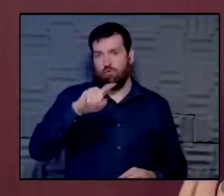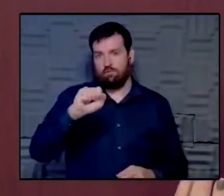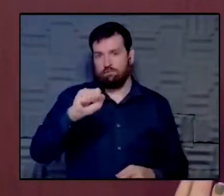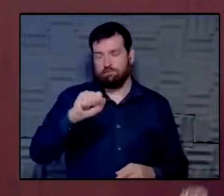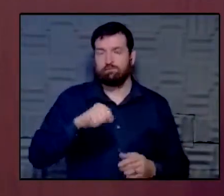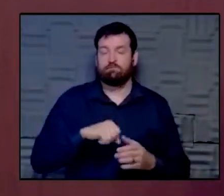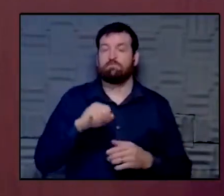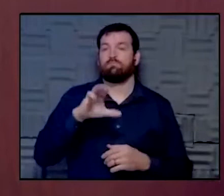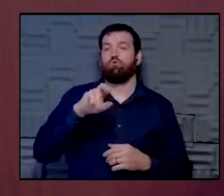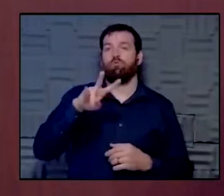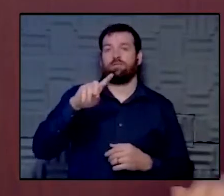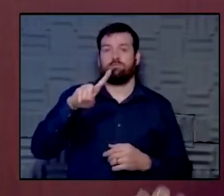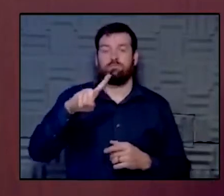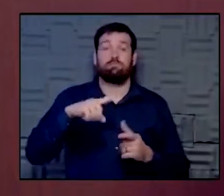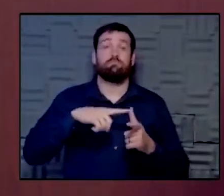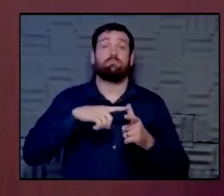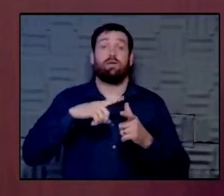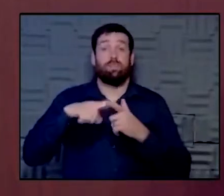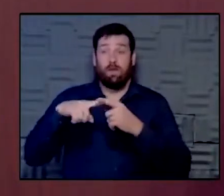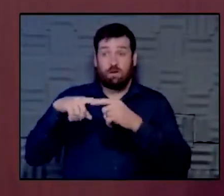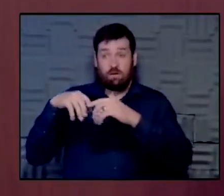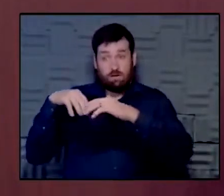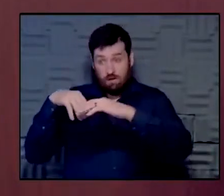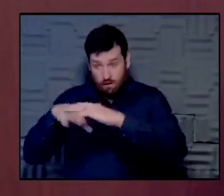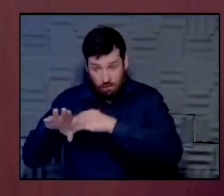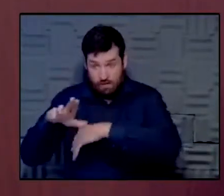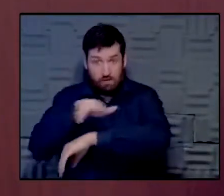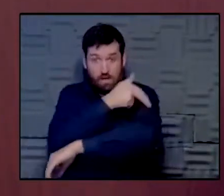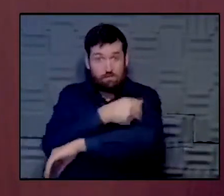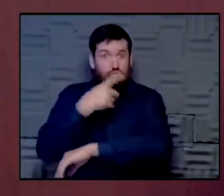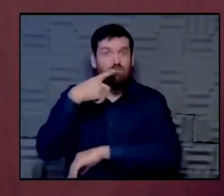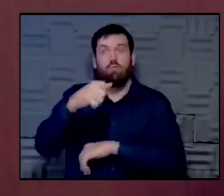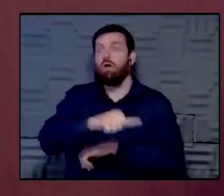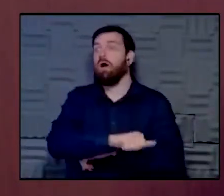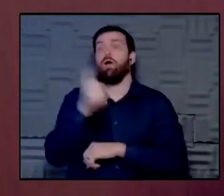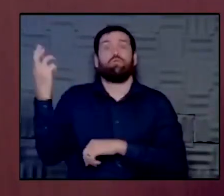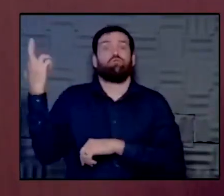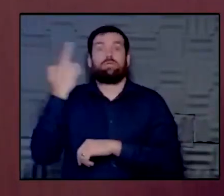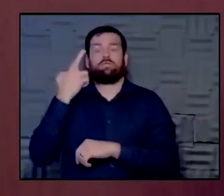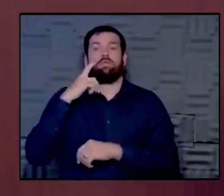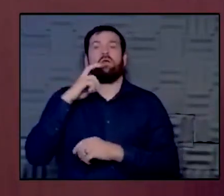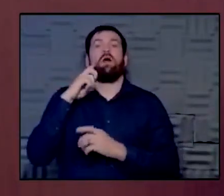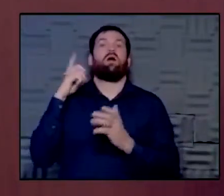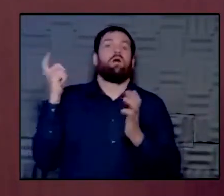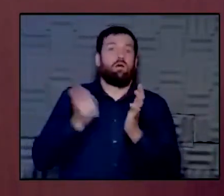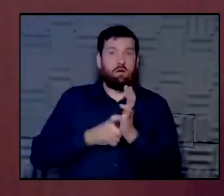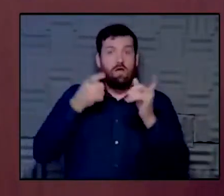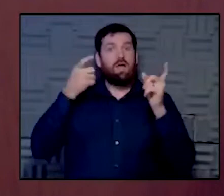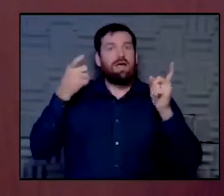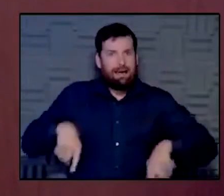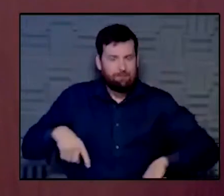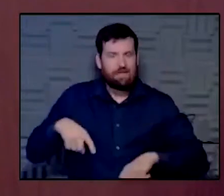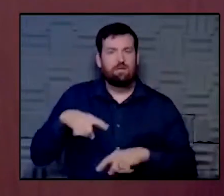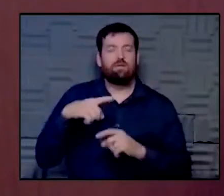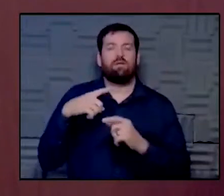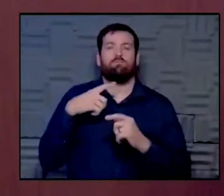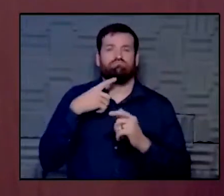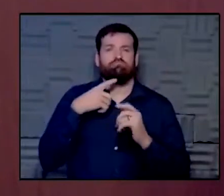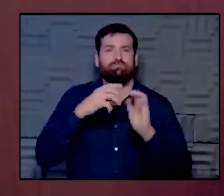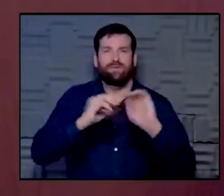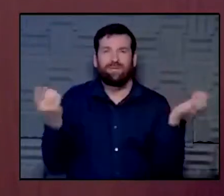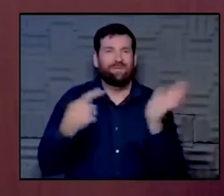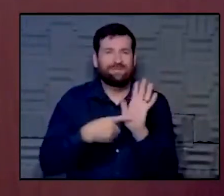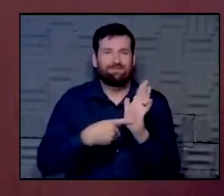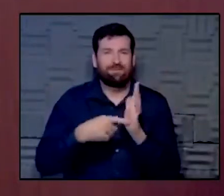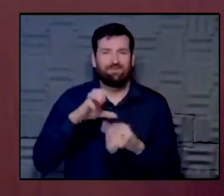are doing their admission screen and they are asymptomatic and they happen to be COVID positive. I think